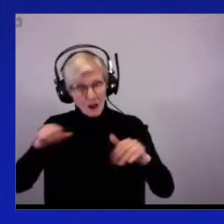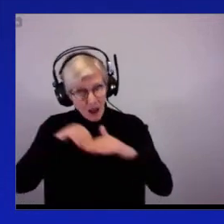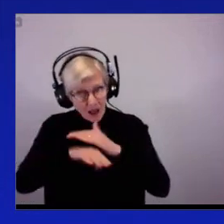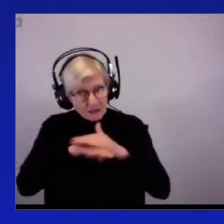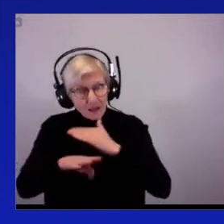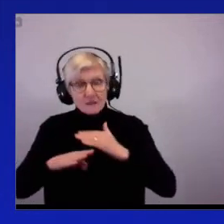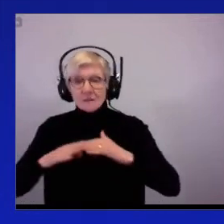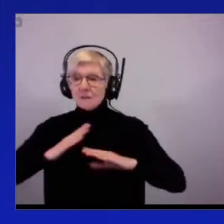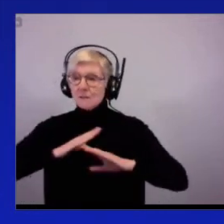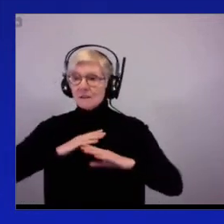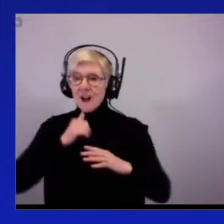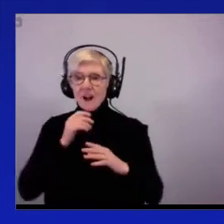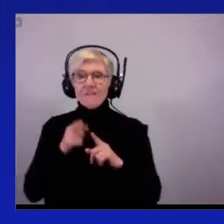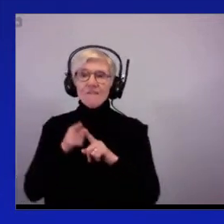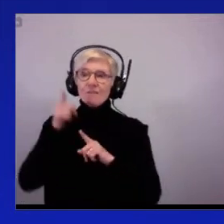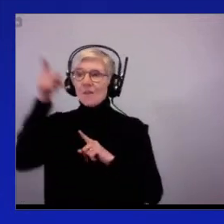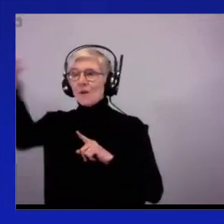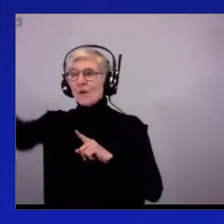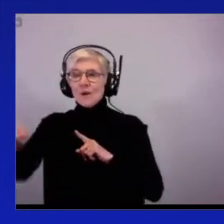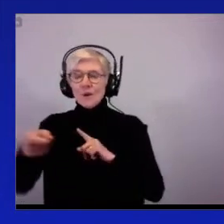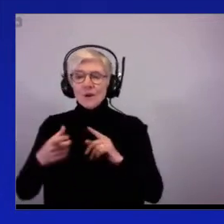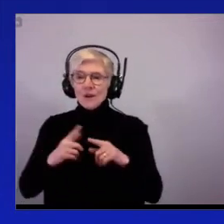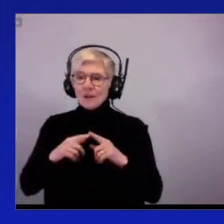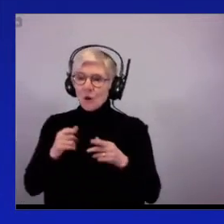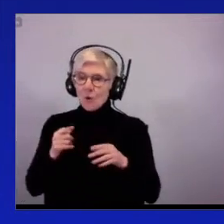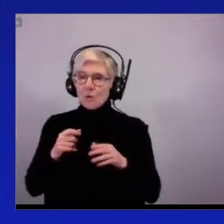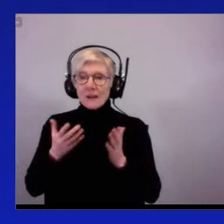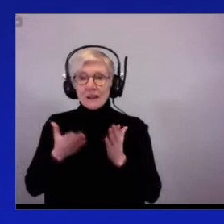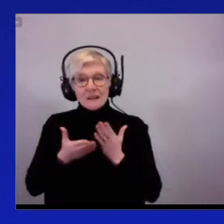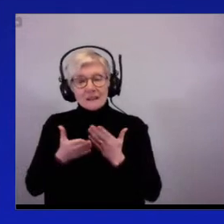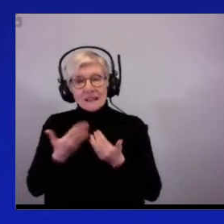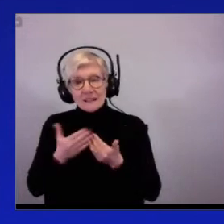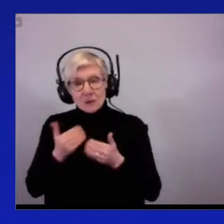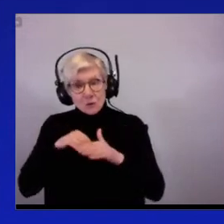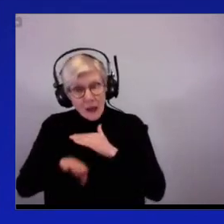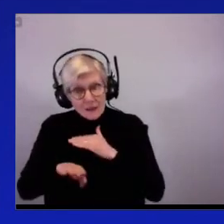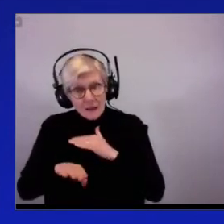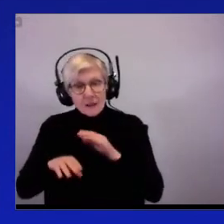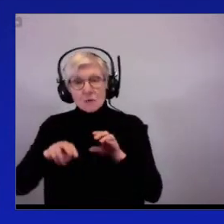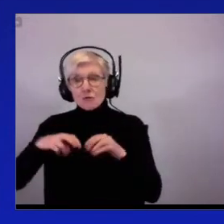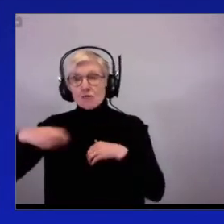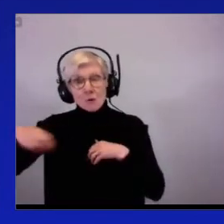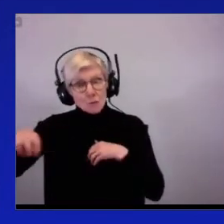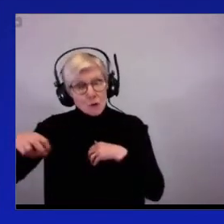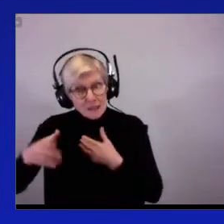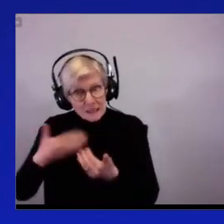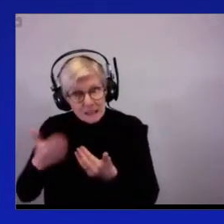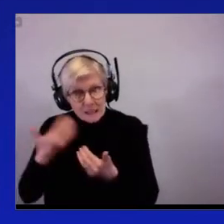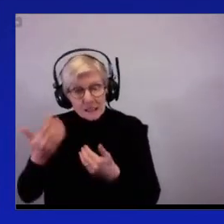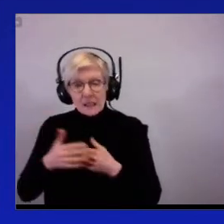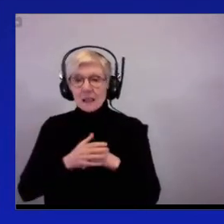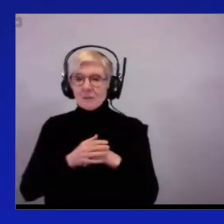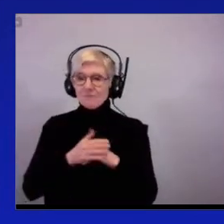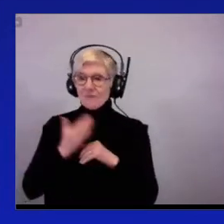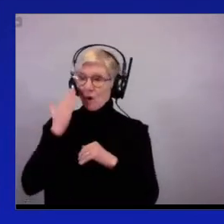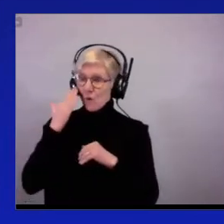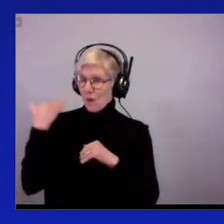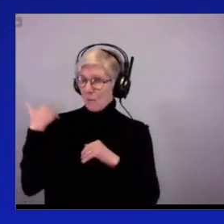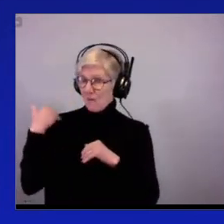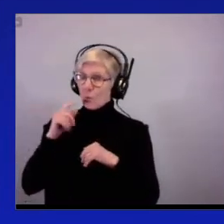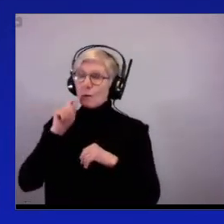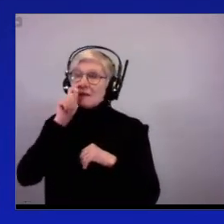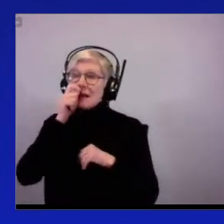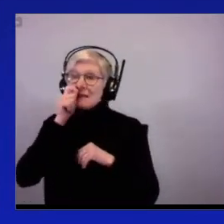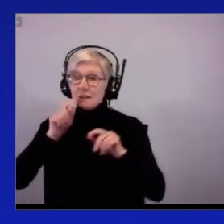modes of transportation, including active transportation, because in the last round with testing at facilities,